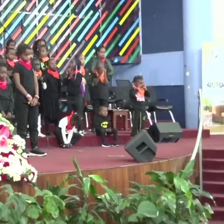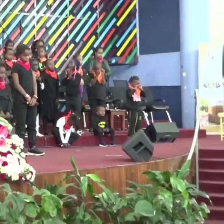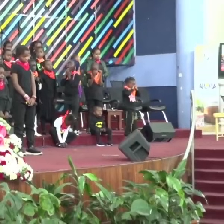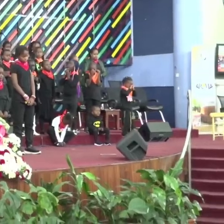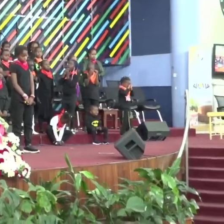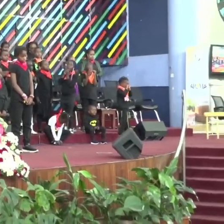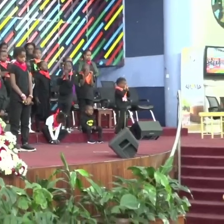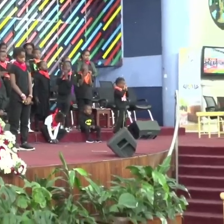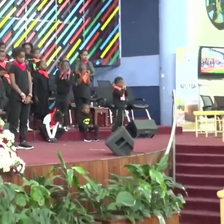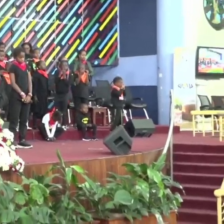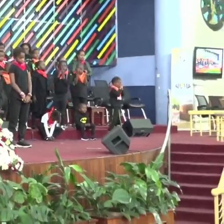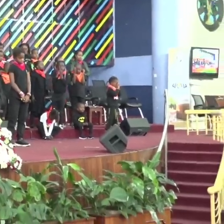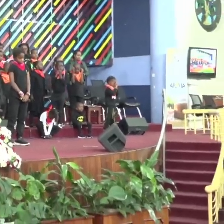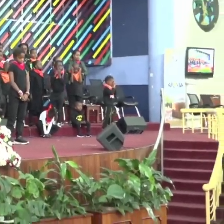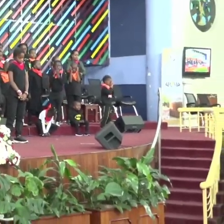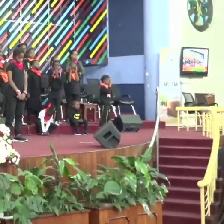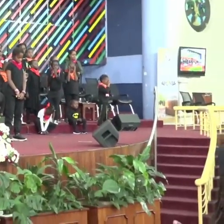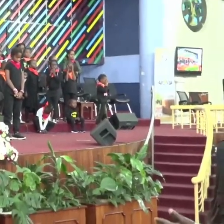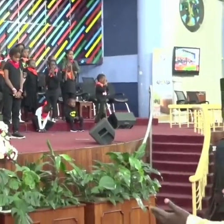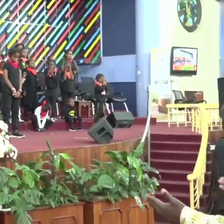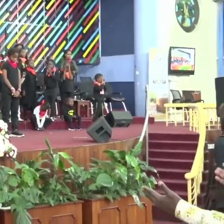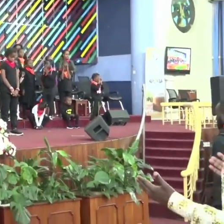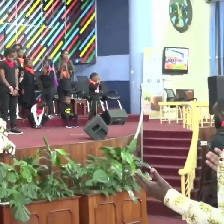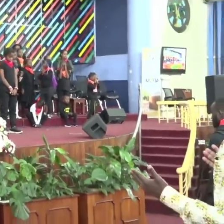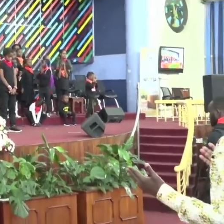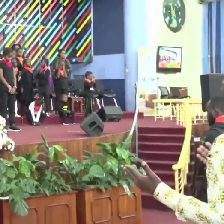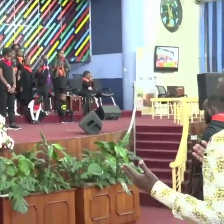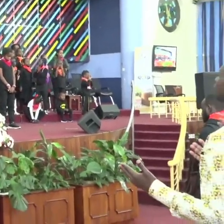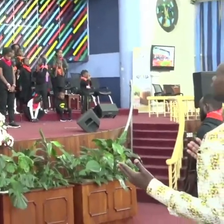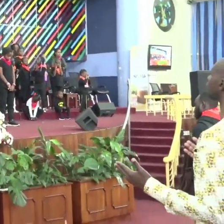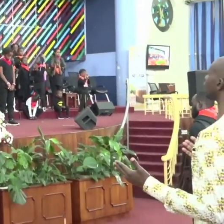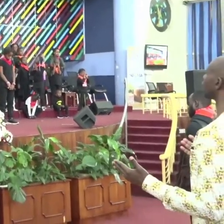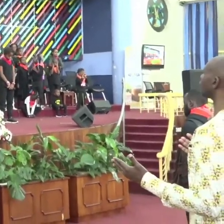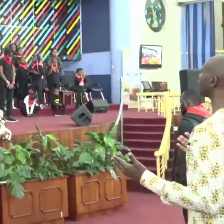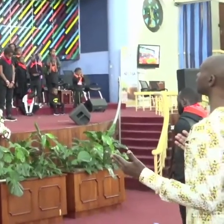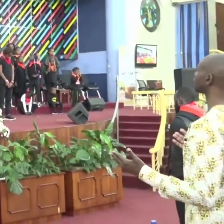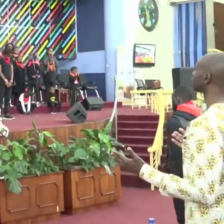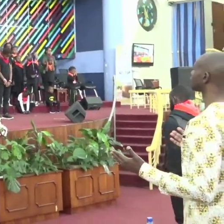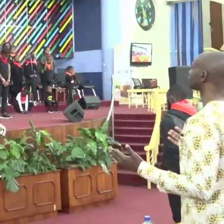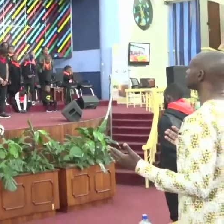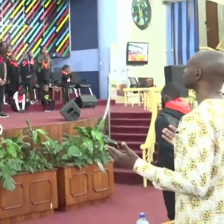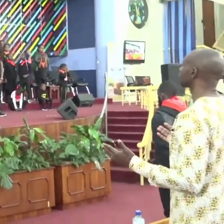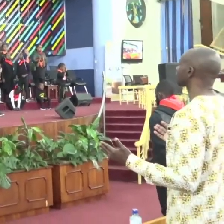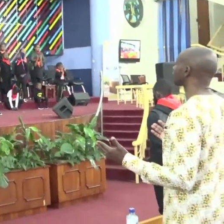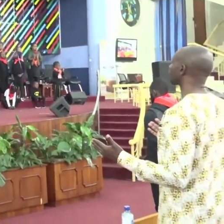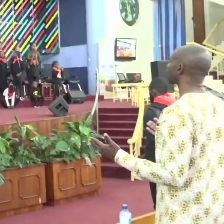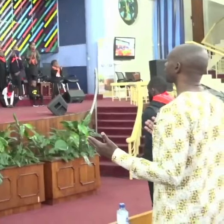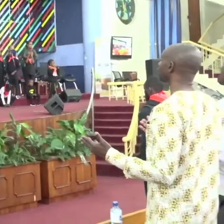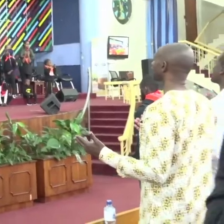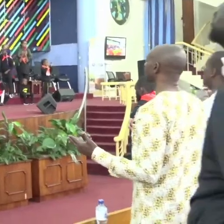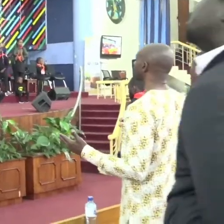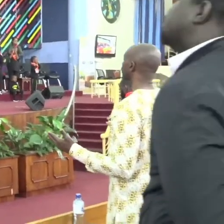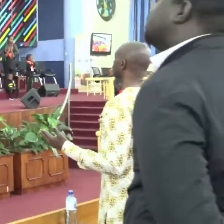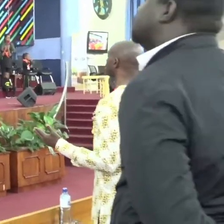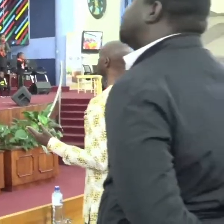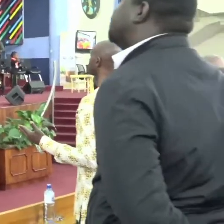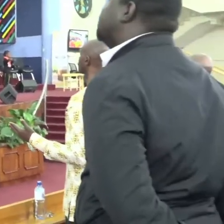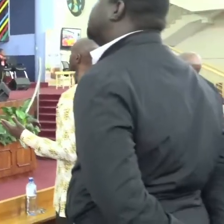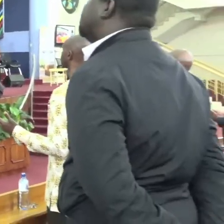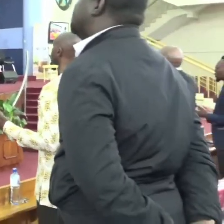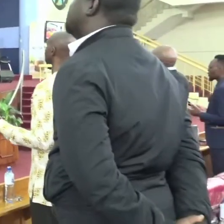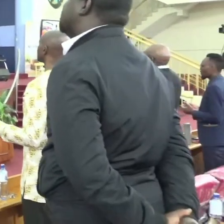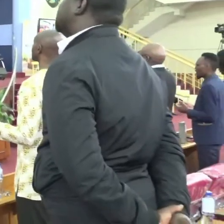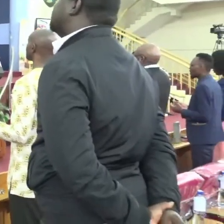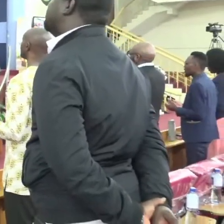come here and you are just saying, thank you, Jesus. You alone, You are worthy. You alone, You are my strength. You are